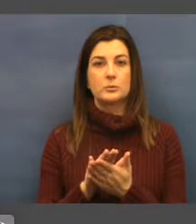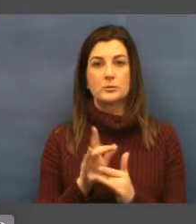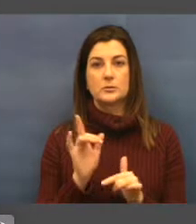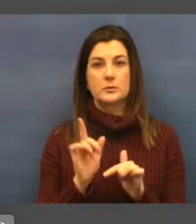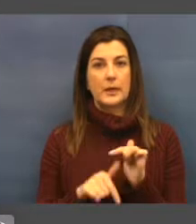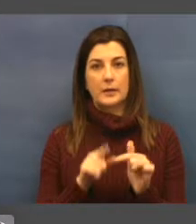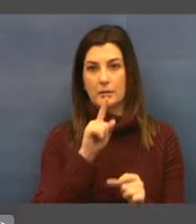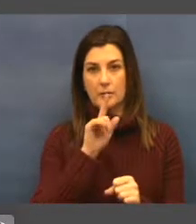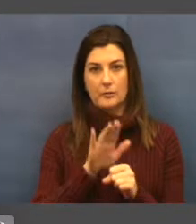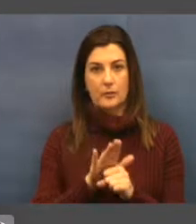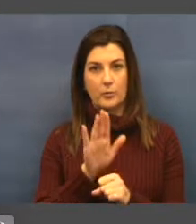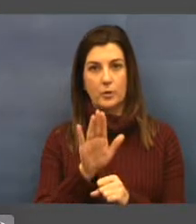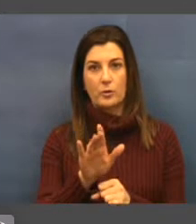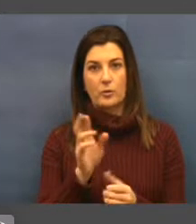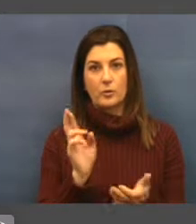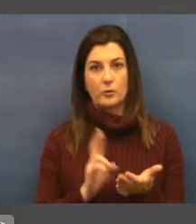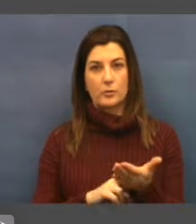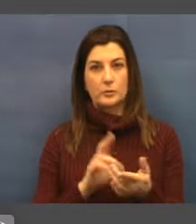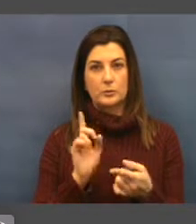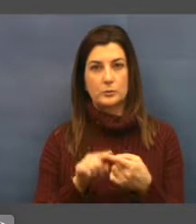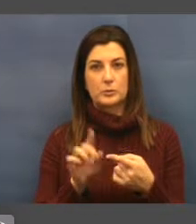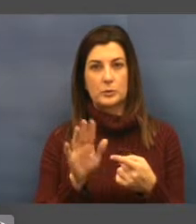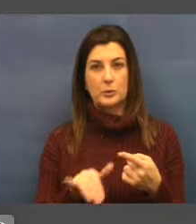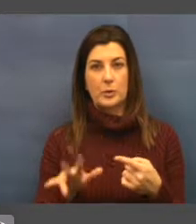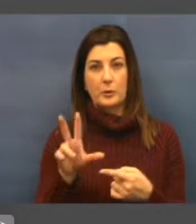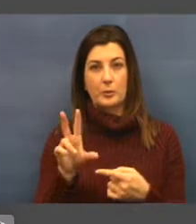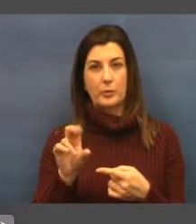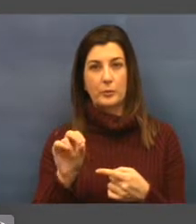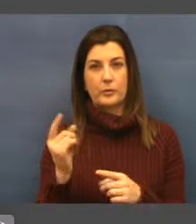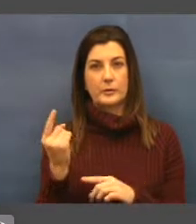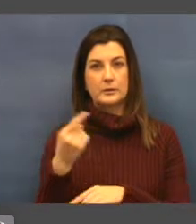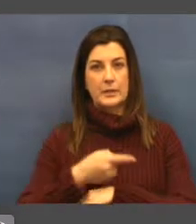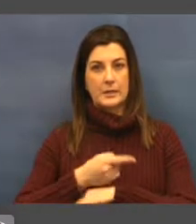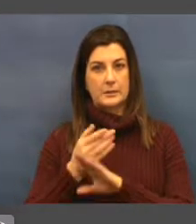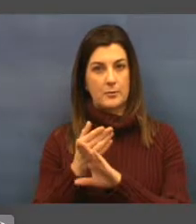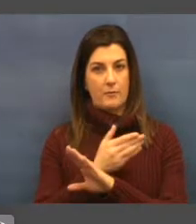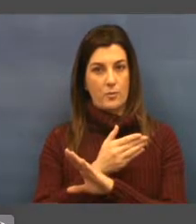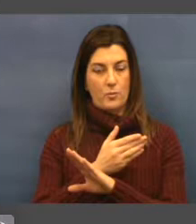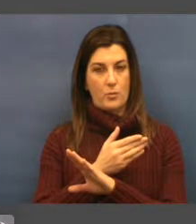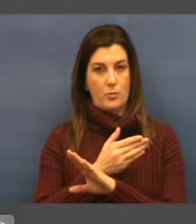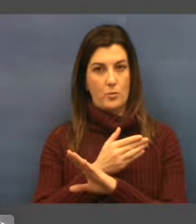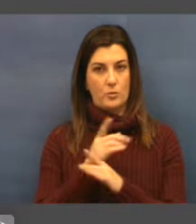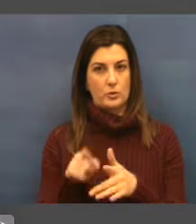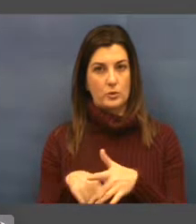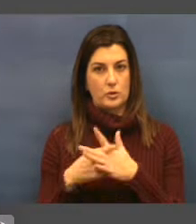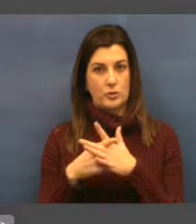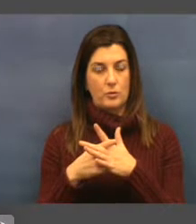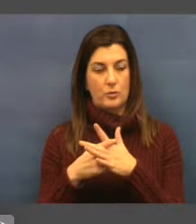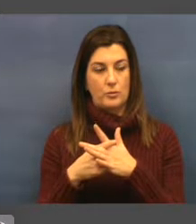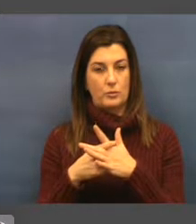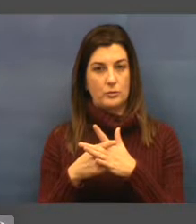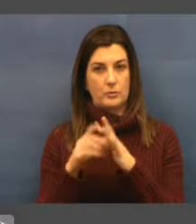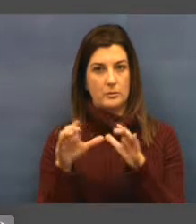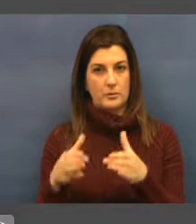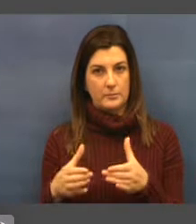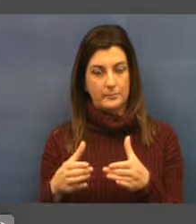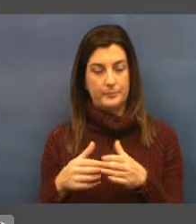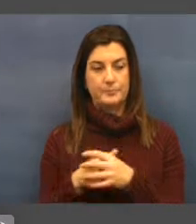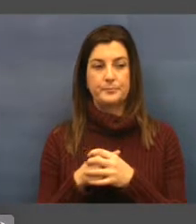able to confirm your registration until approximately 30 days before the beginning of